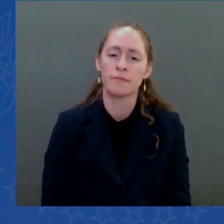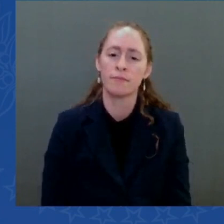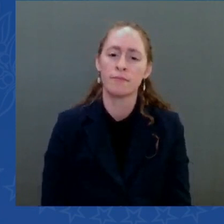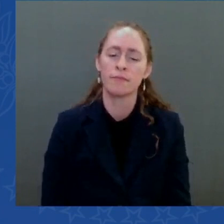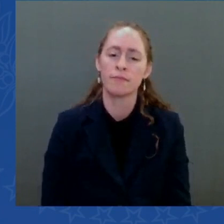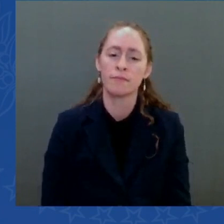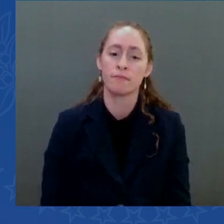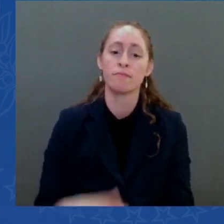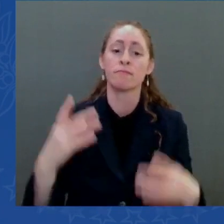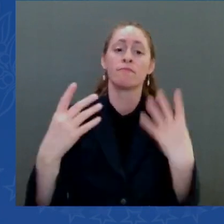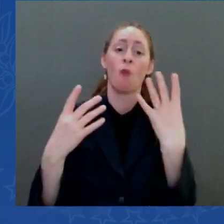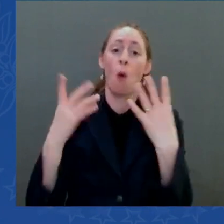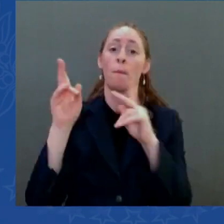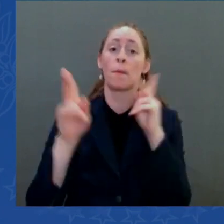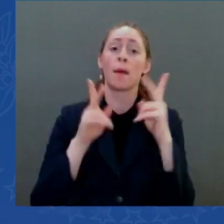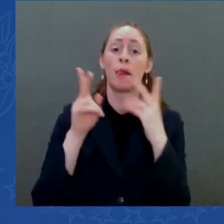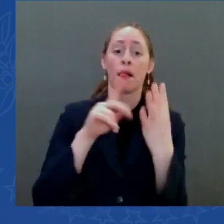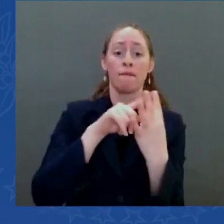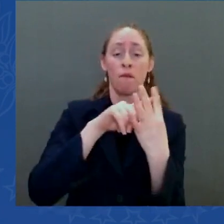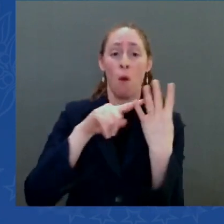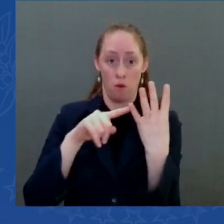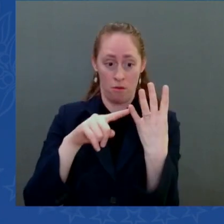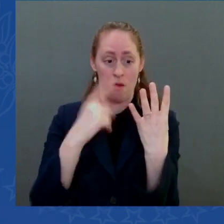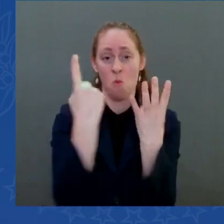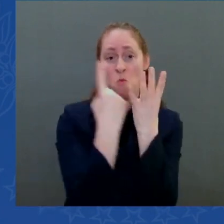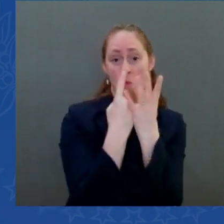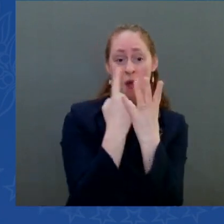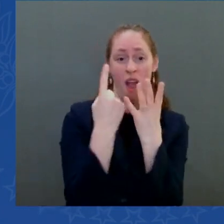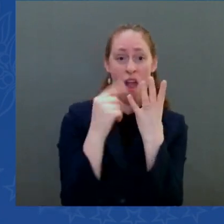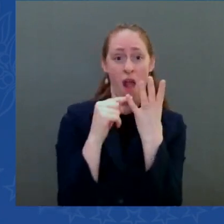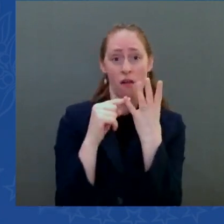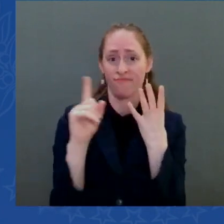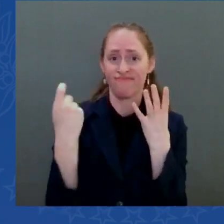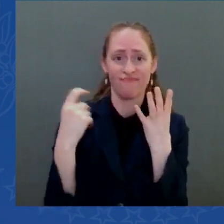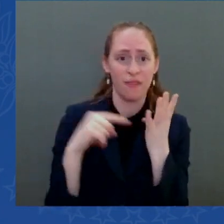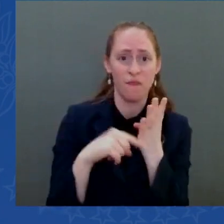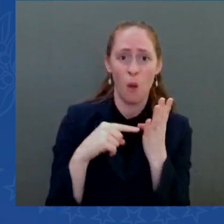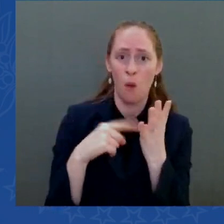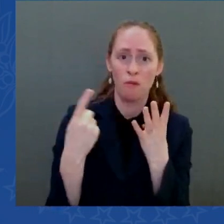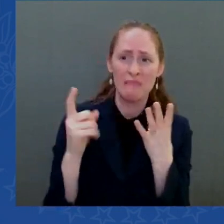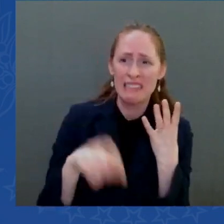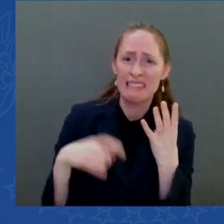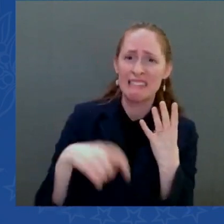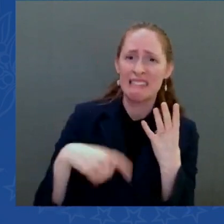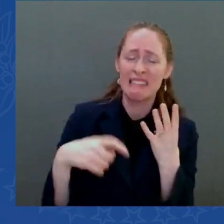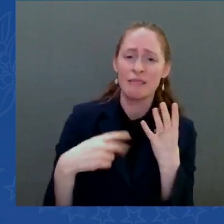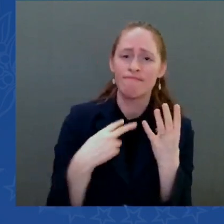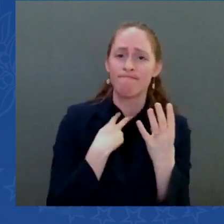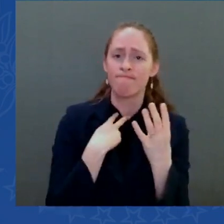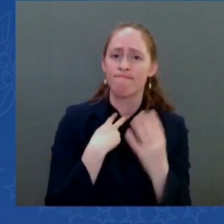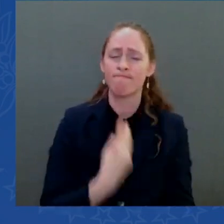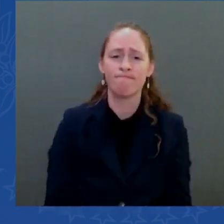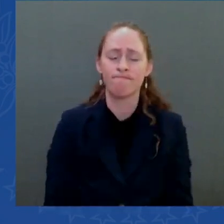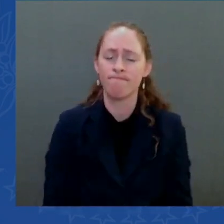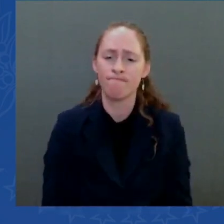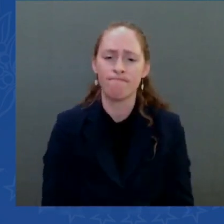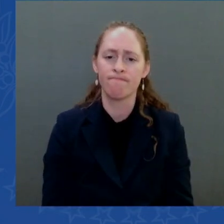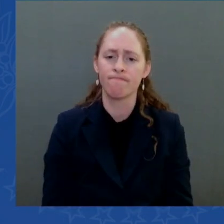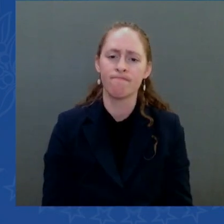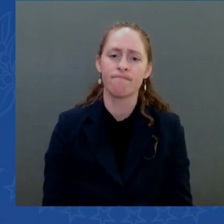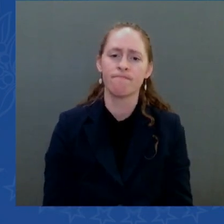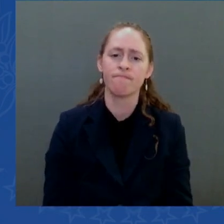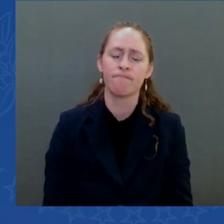doses that they're supposed to take, 30% skip their doses because they want to extend life of the